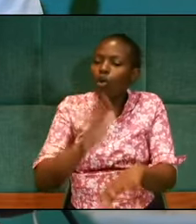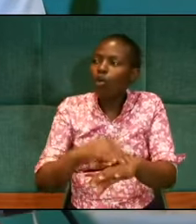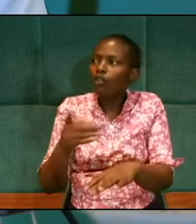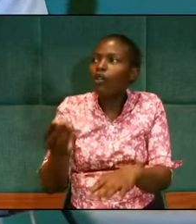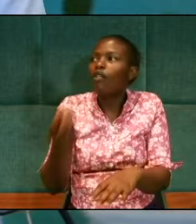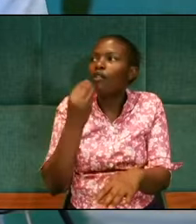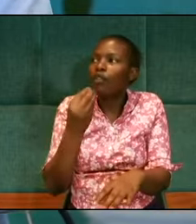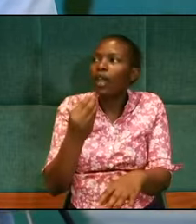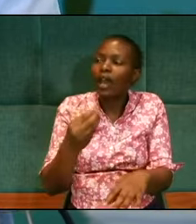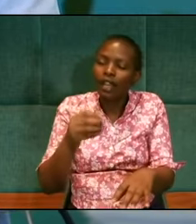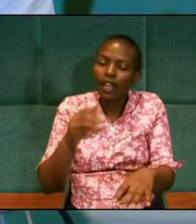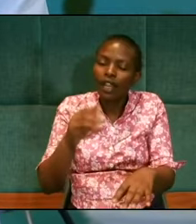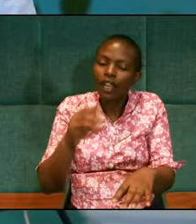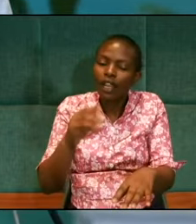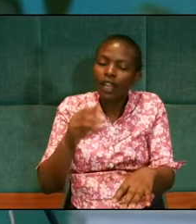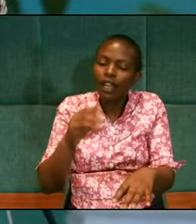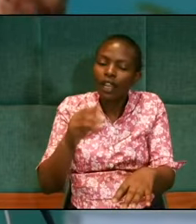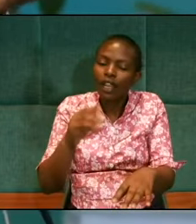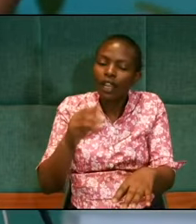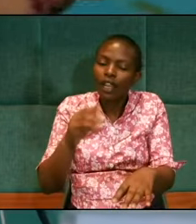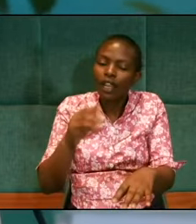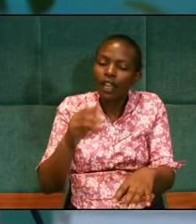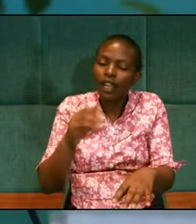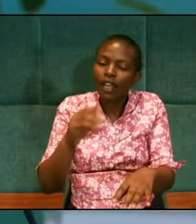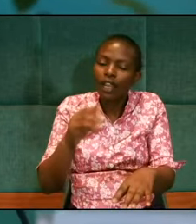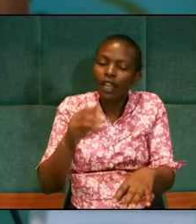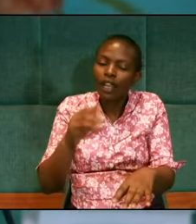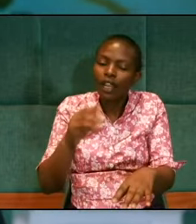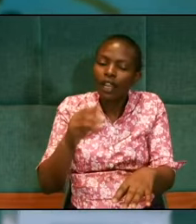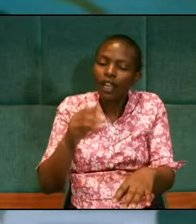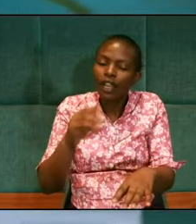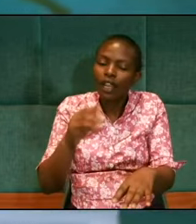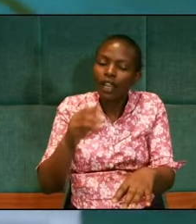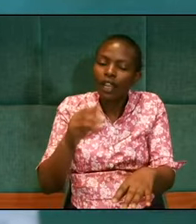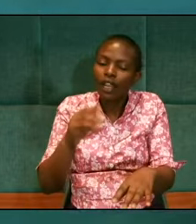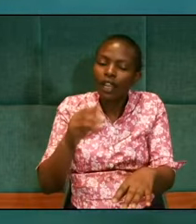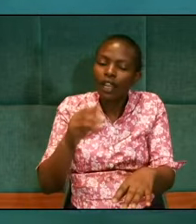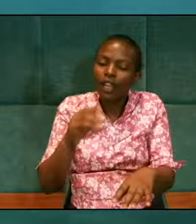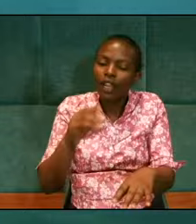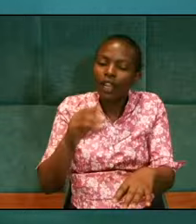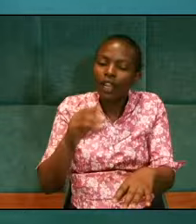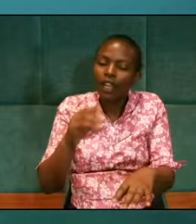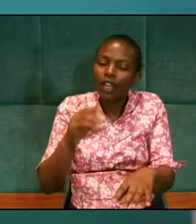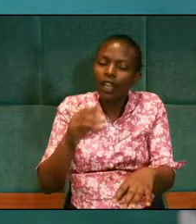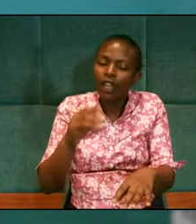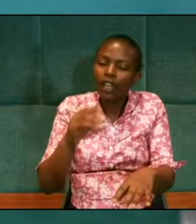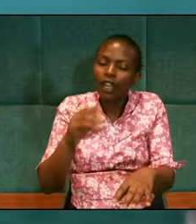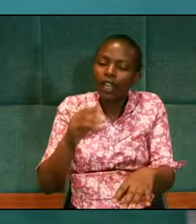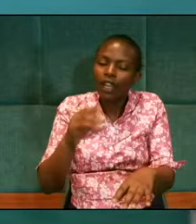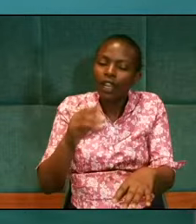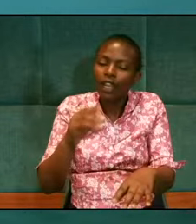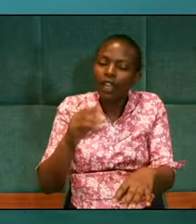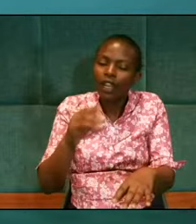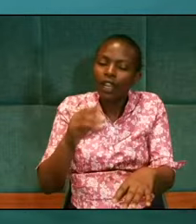life. Tree number four, the tree of knowledge of good and evil. In these are four conditions every man